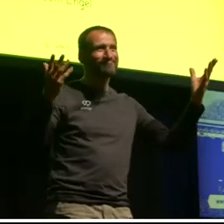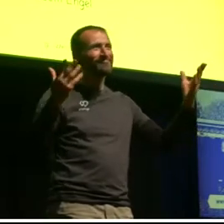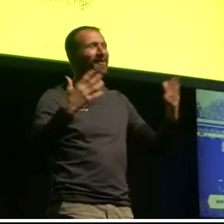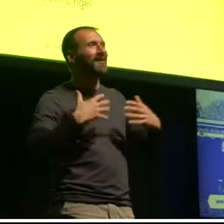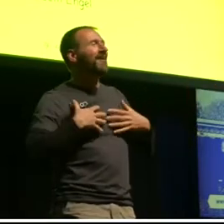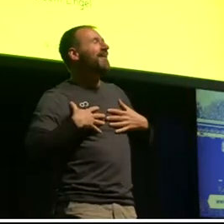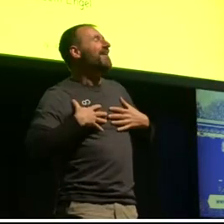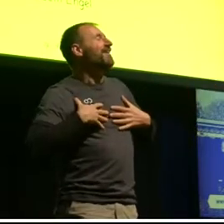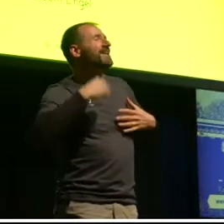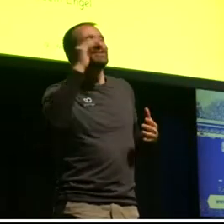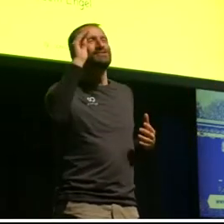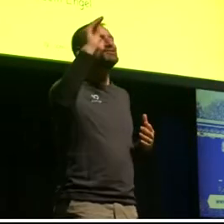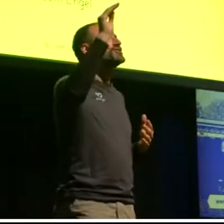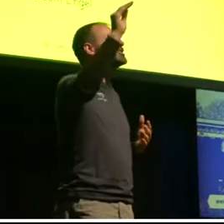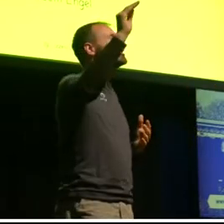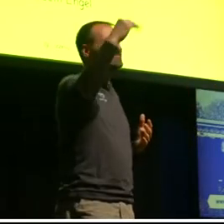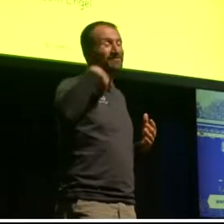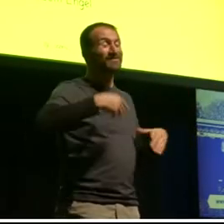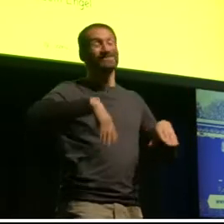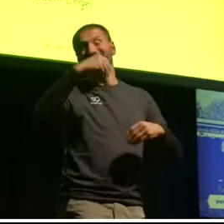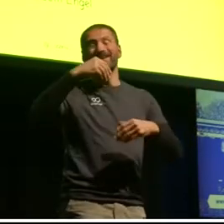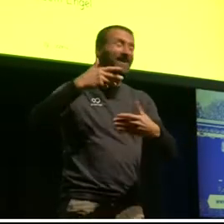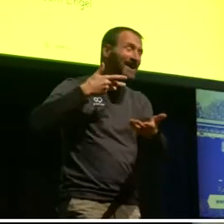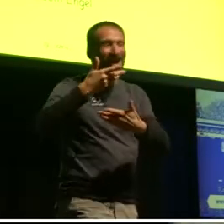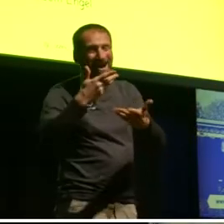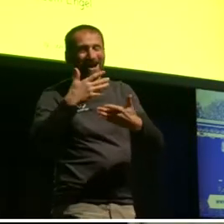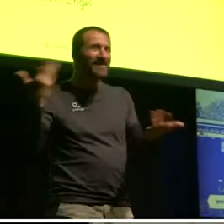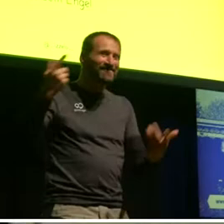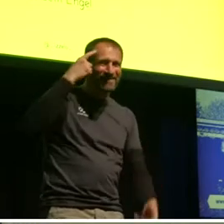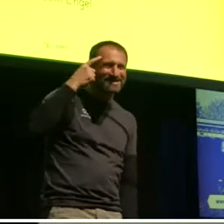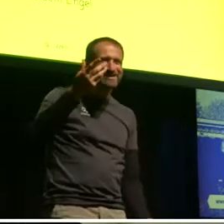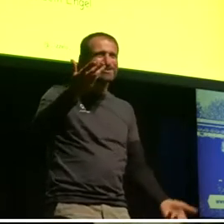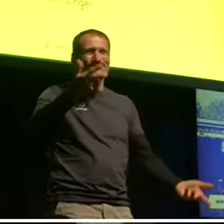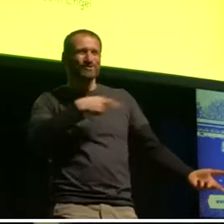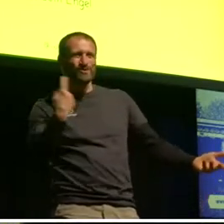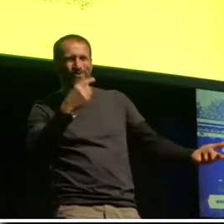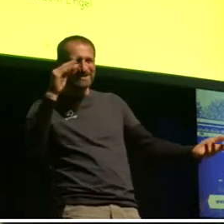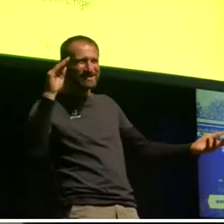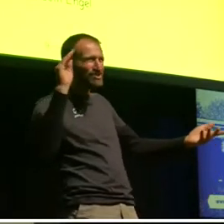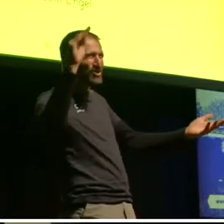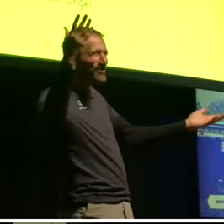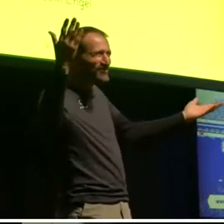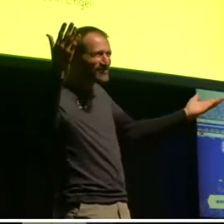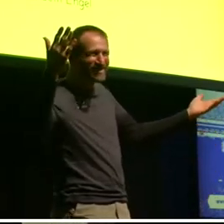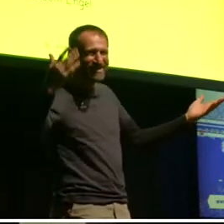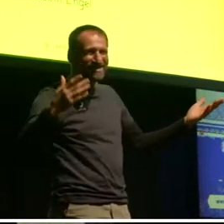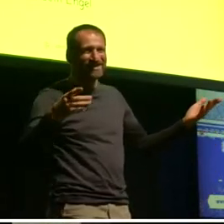this future in mind, I started to talk to him. What do you think? What's our future?